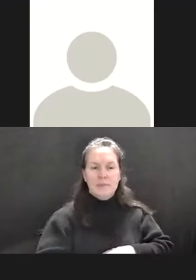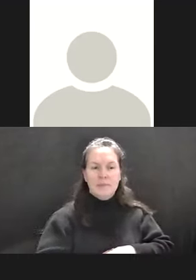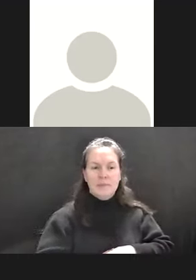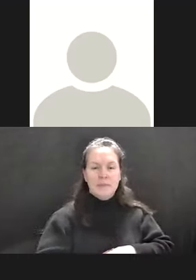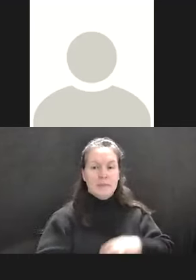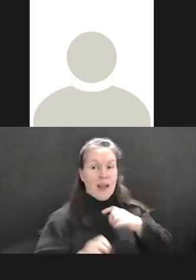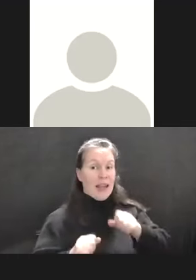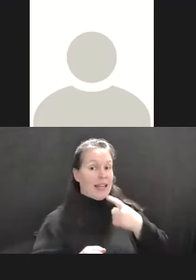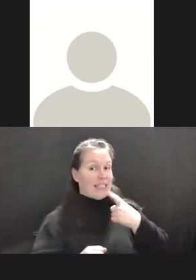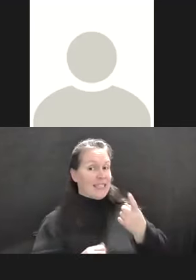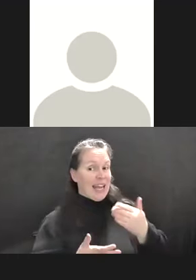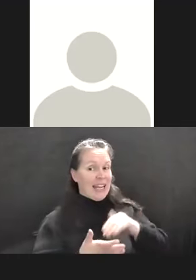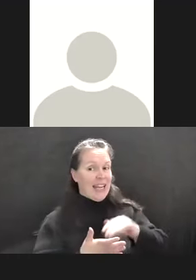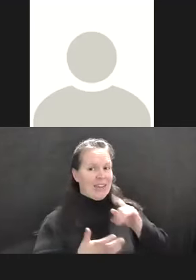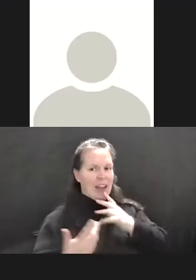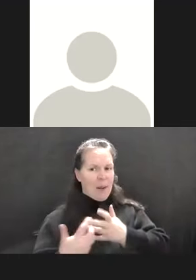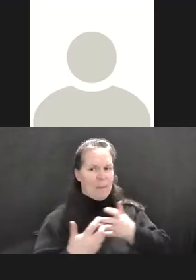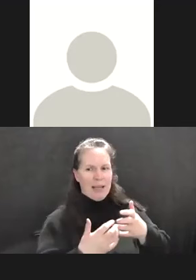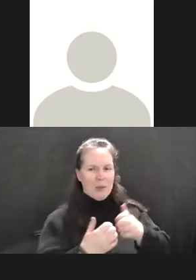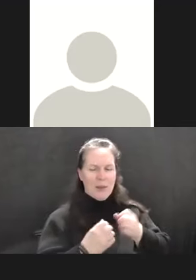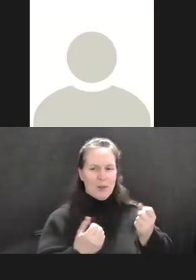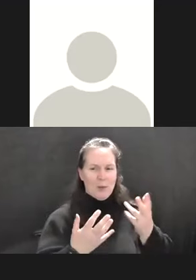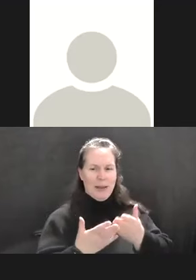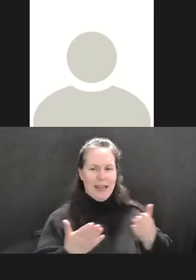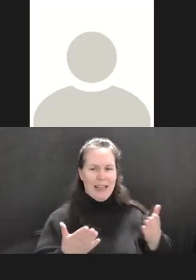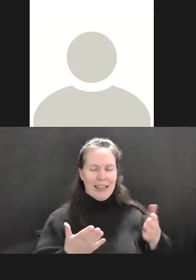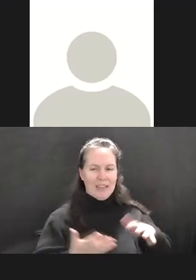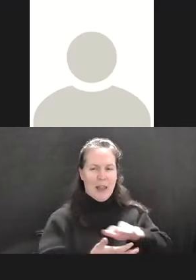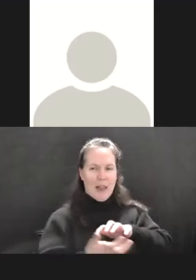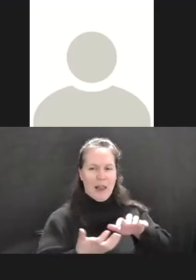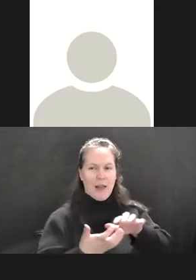And I can say that again if I combined it with too many things.